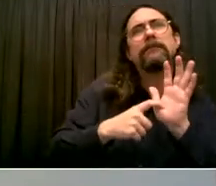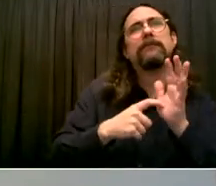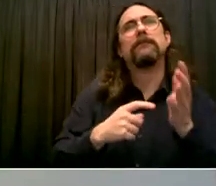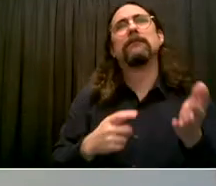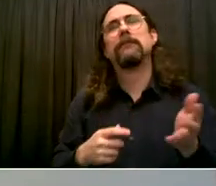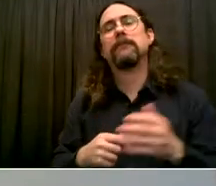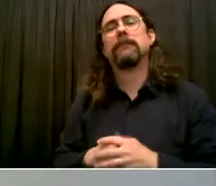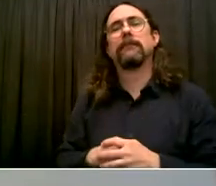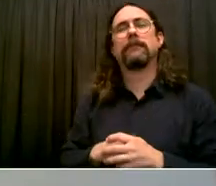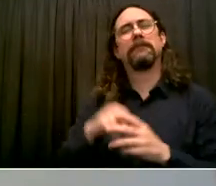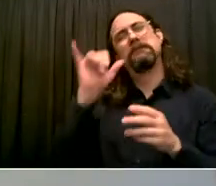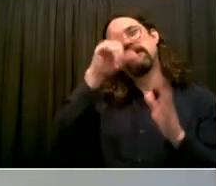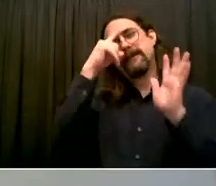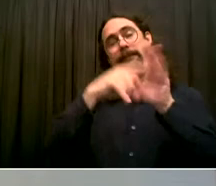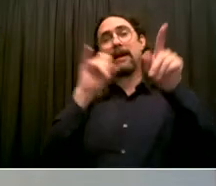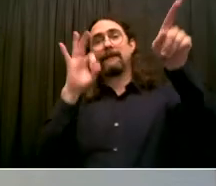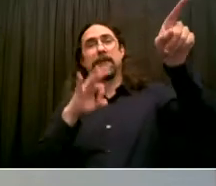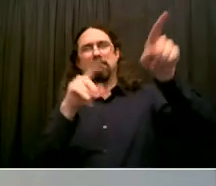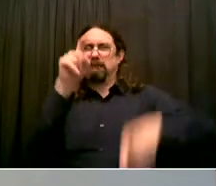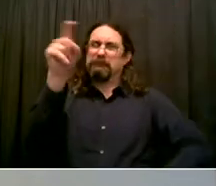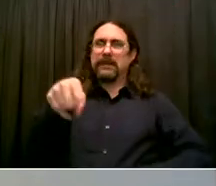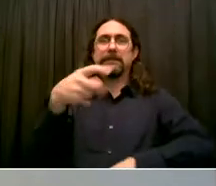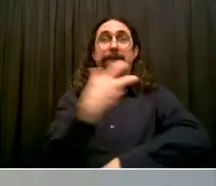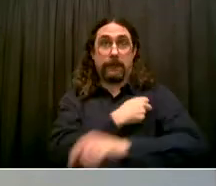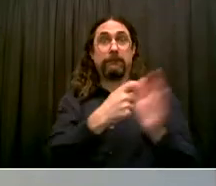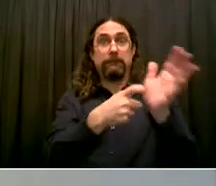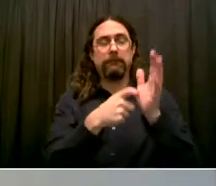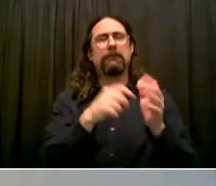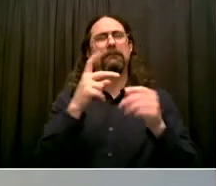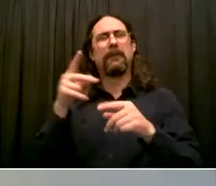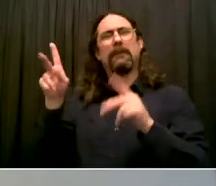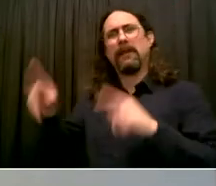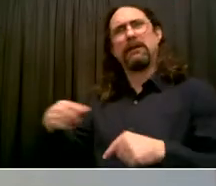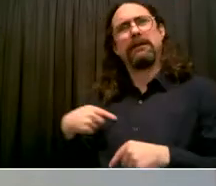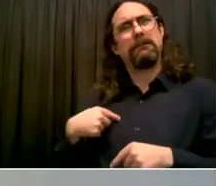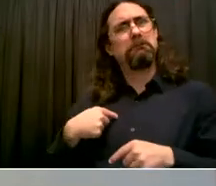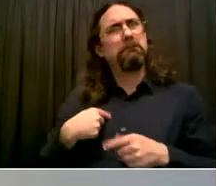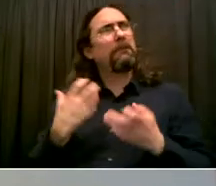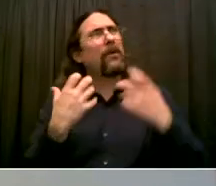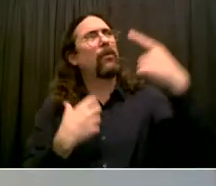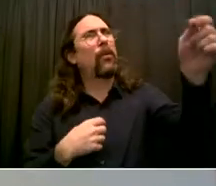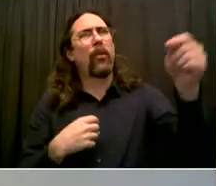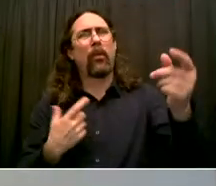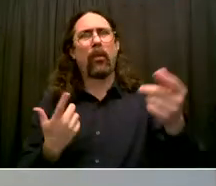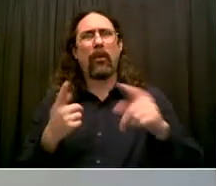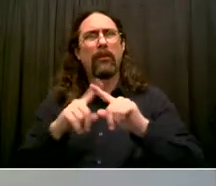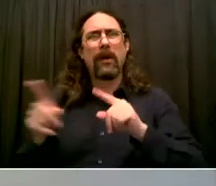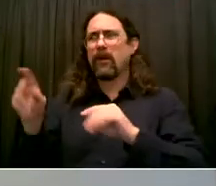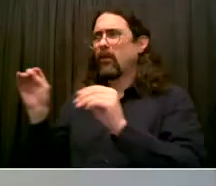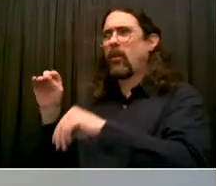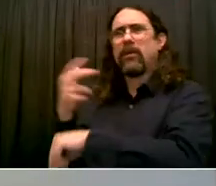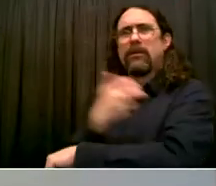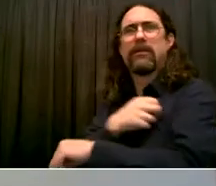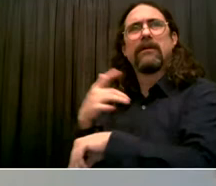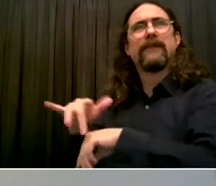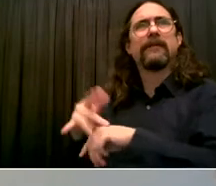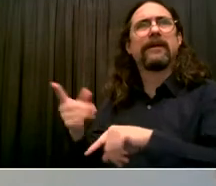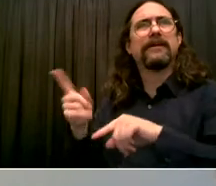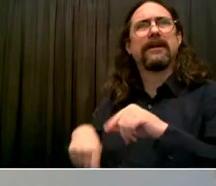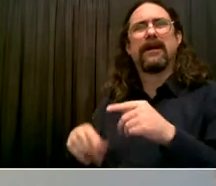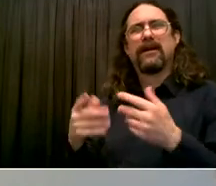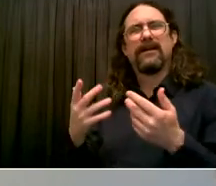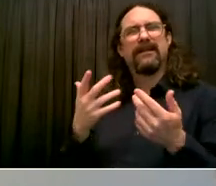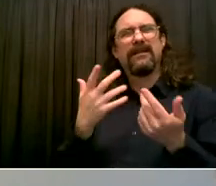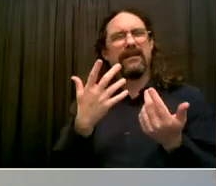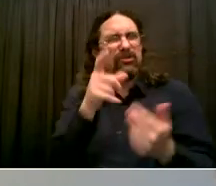informed decision. So that's number one. Number two, as the mayor said, I do think we need to think carefully about what the role of